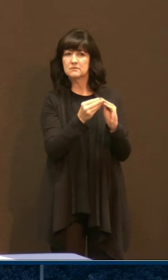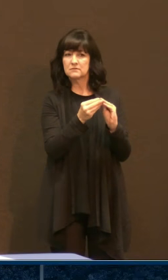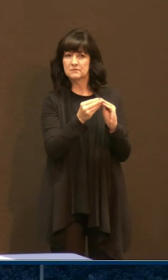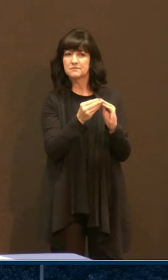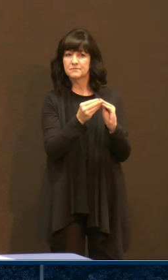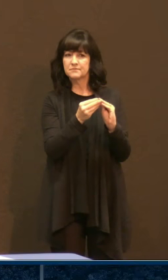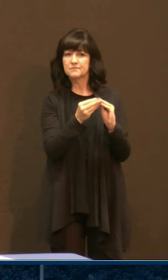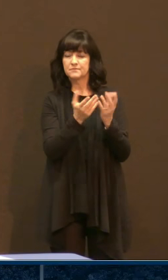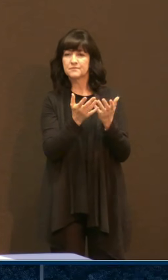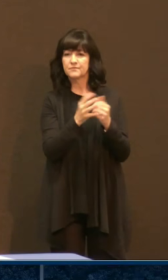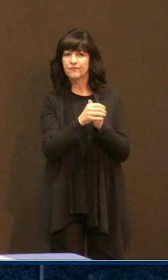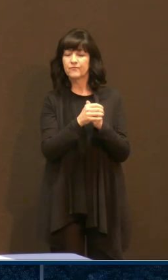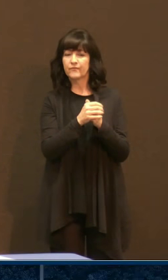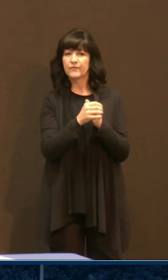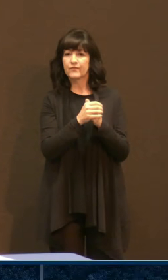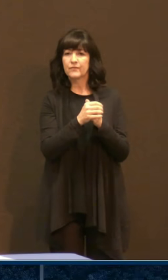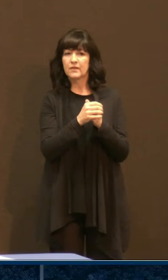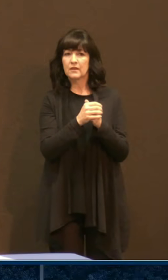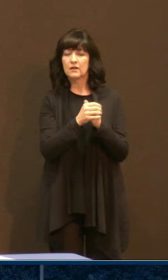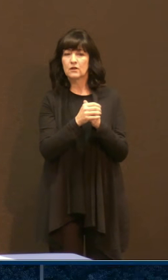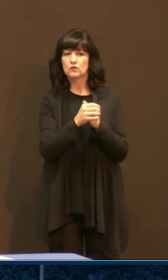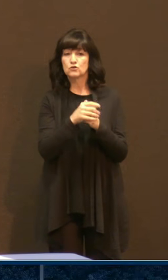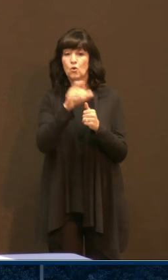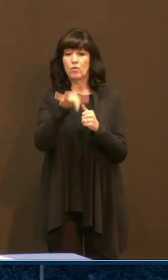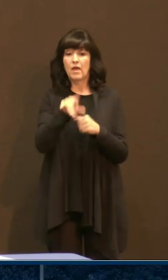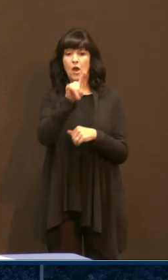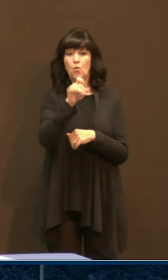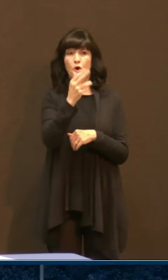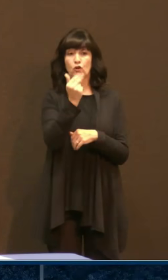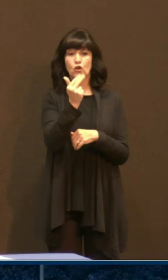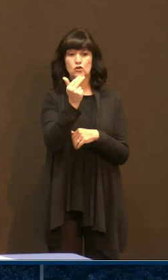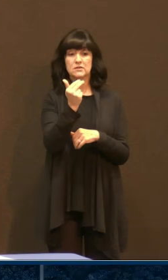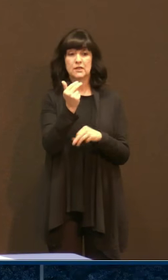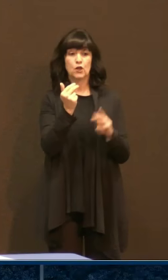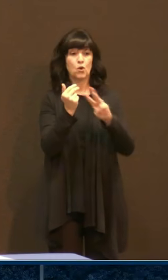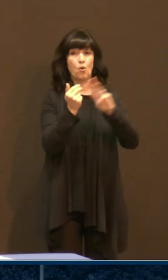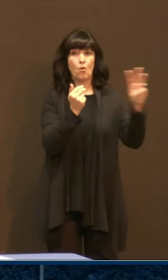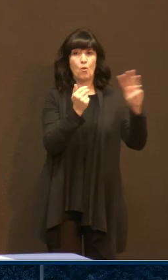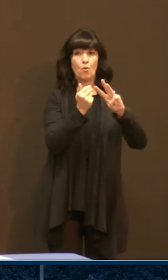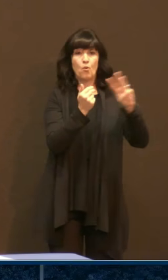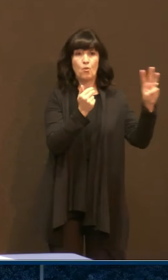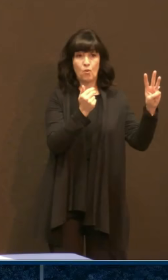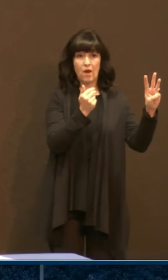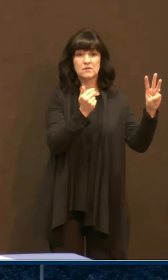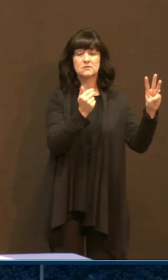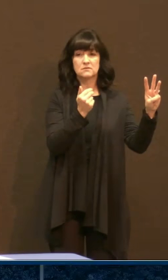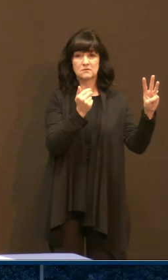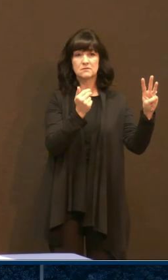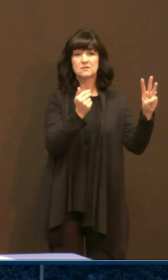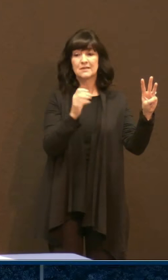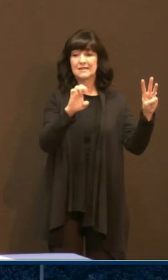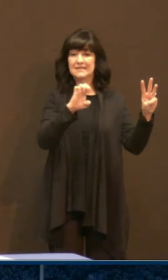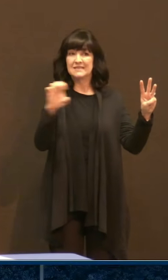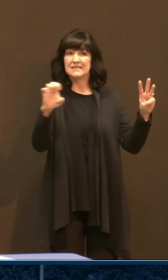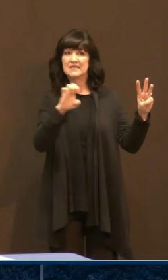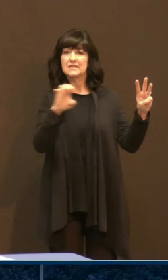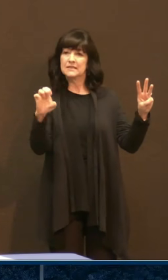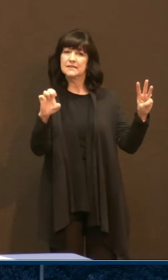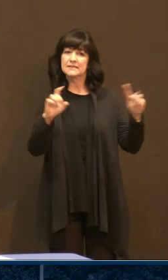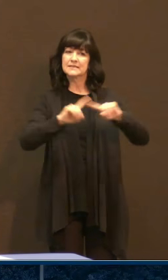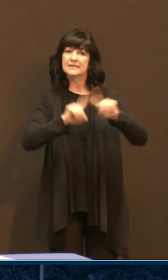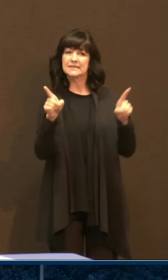113. And so obviously important areas for us to respond to. So it's a very